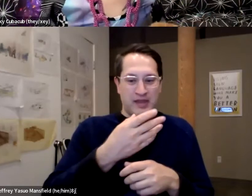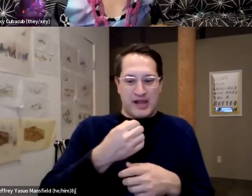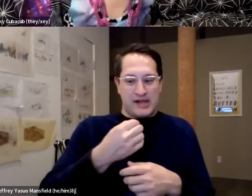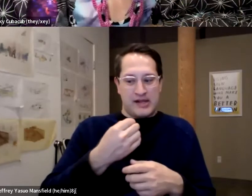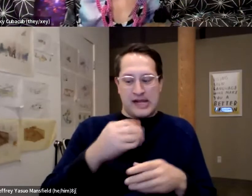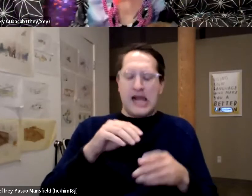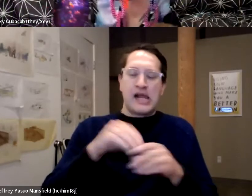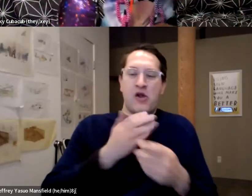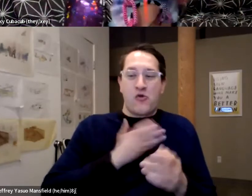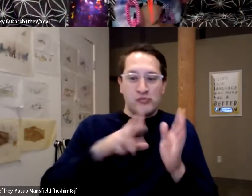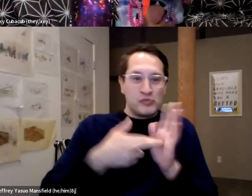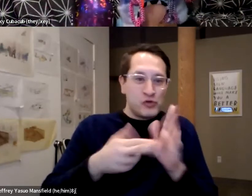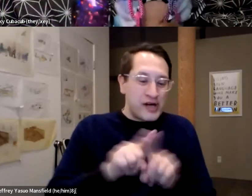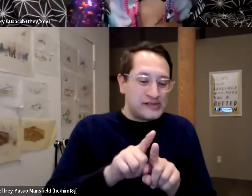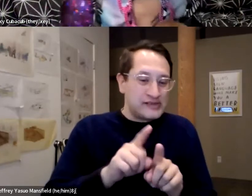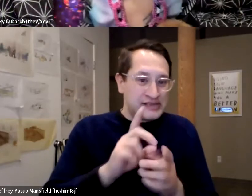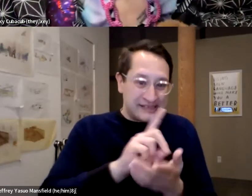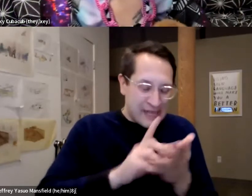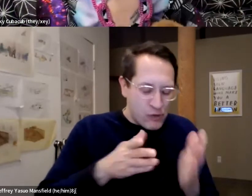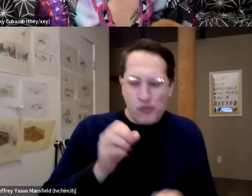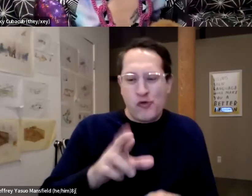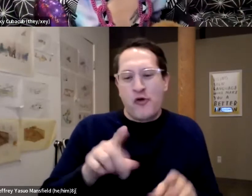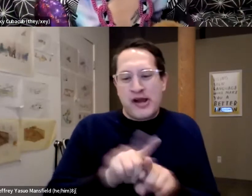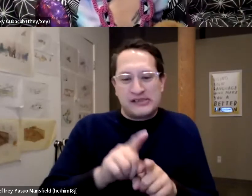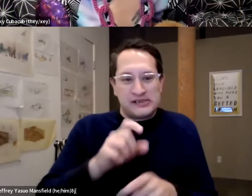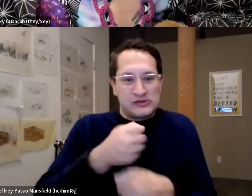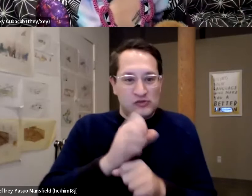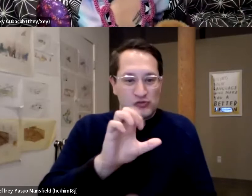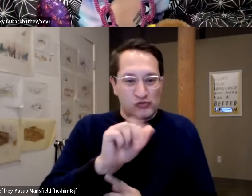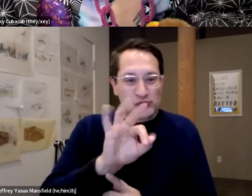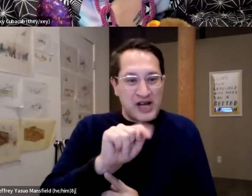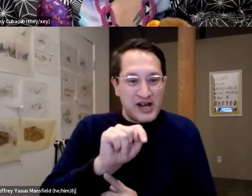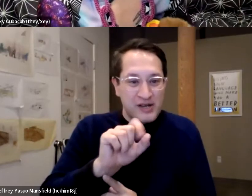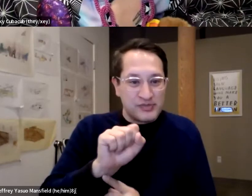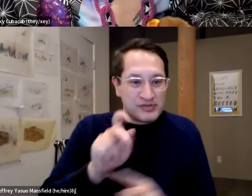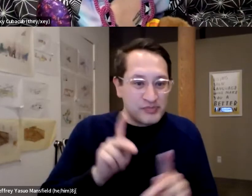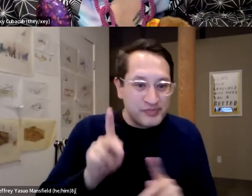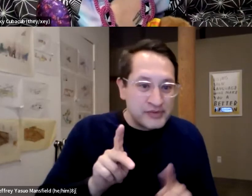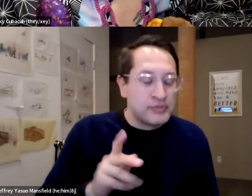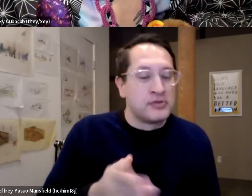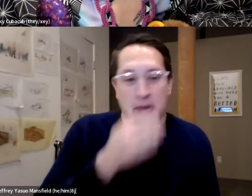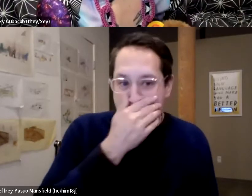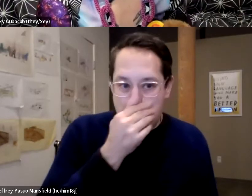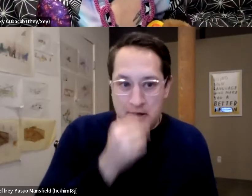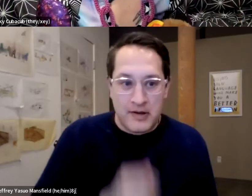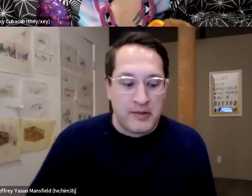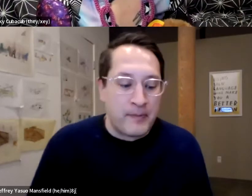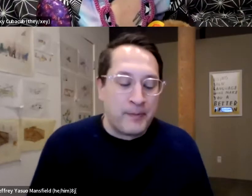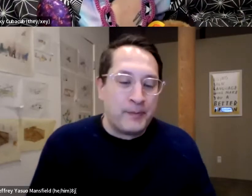up, and how in our roles as designers or as crafts